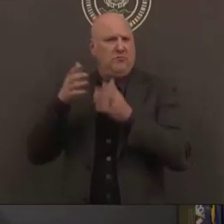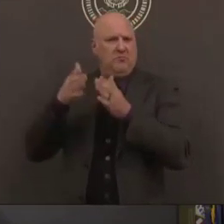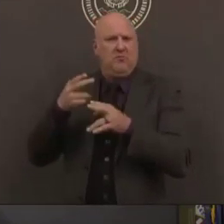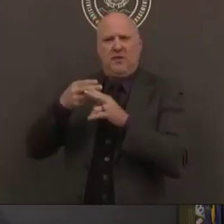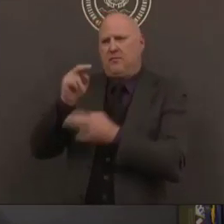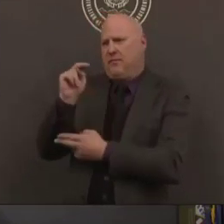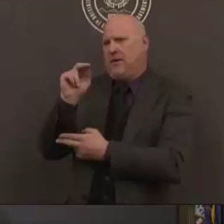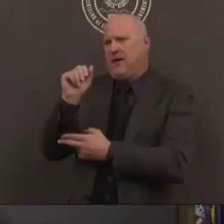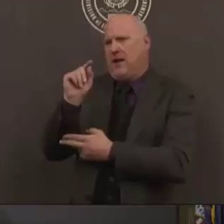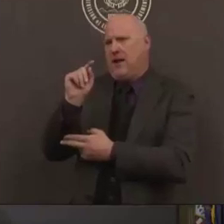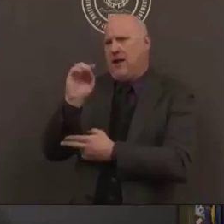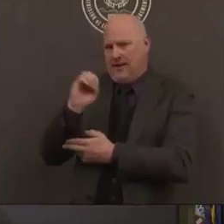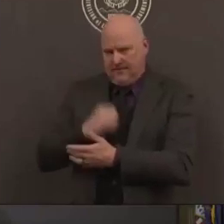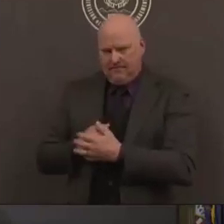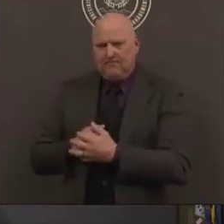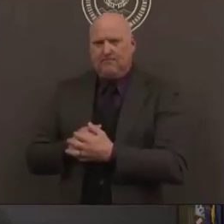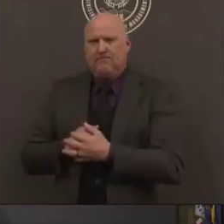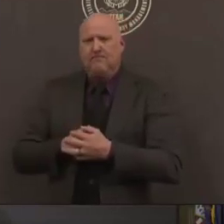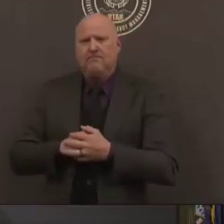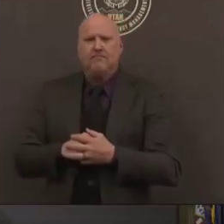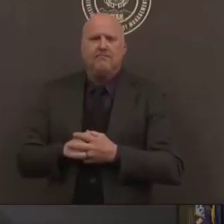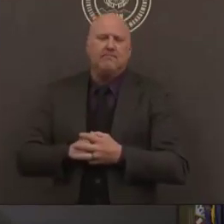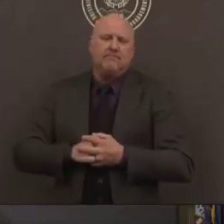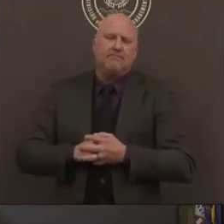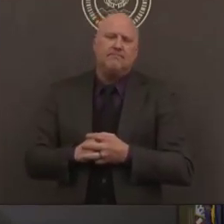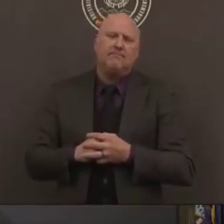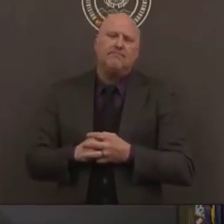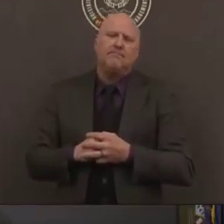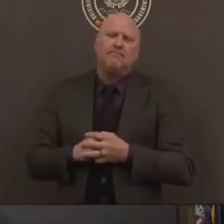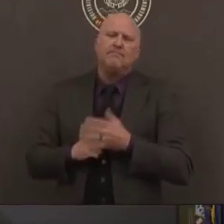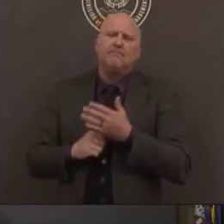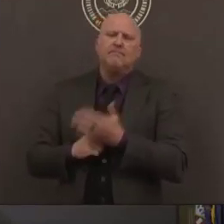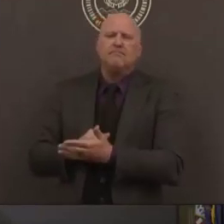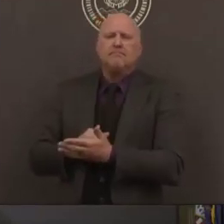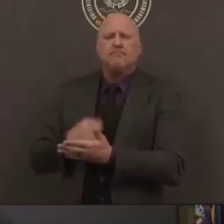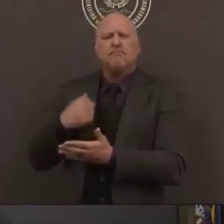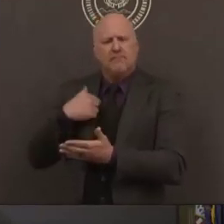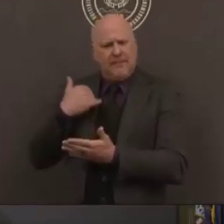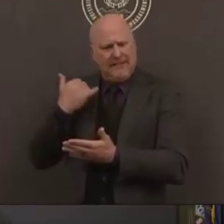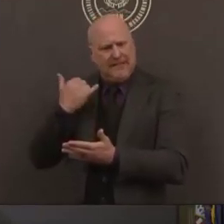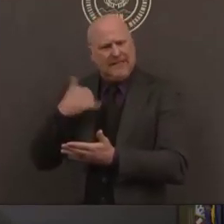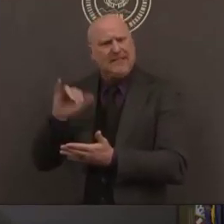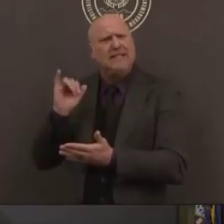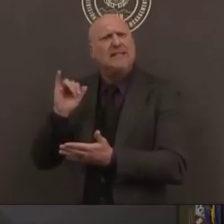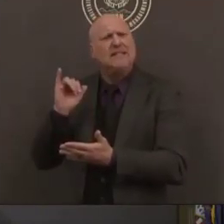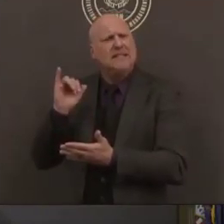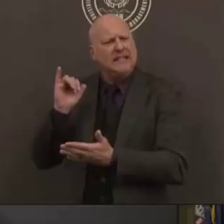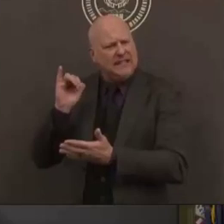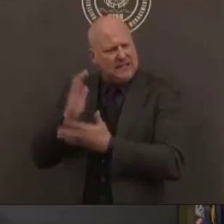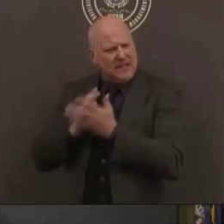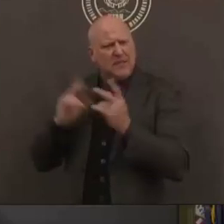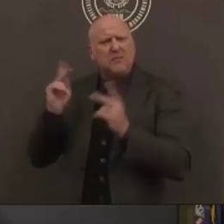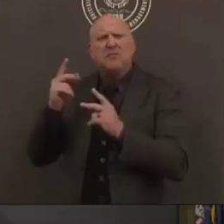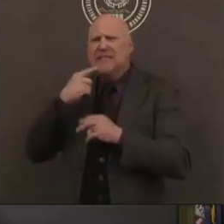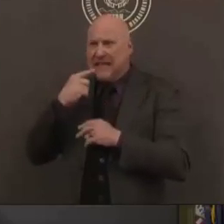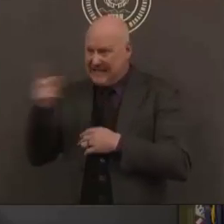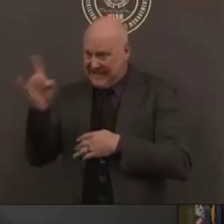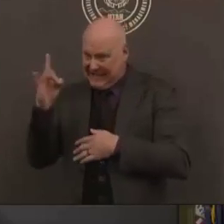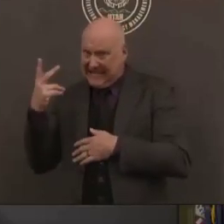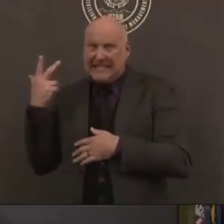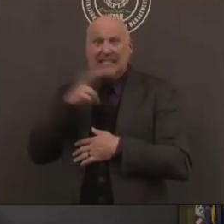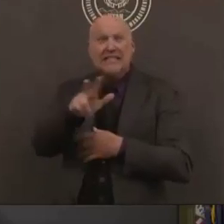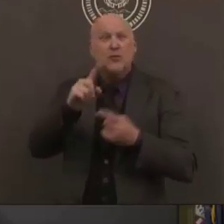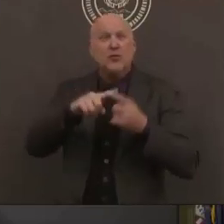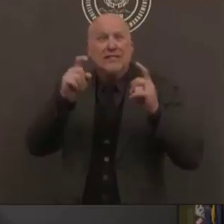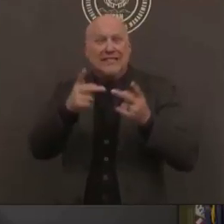Thank you, Dr. Dunn. At the Tribune, we're still getting messages from people saying they were turned away from testing this weekend. Can you